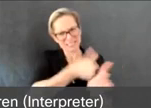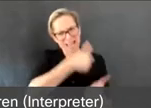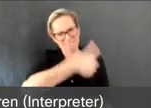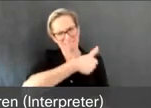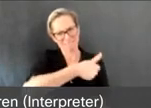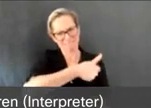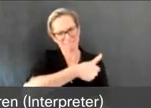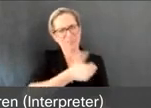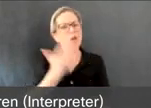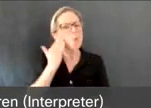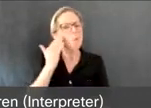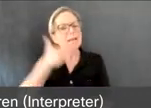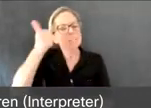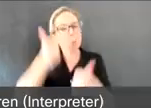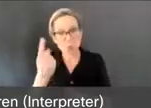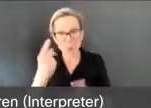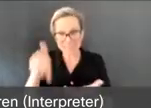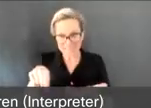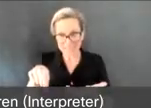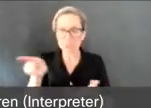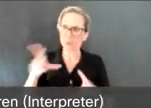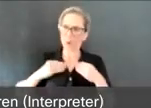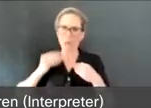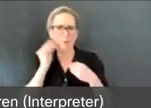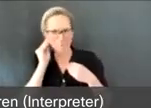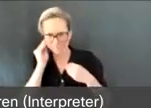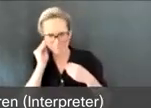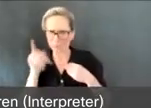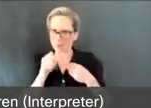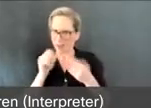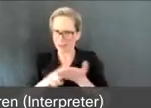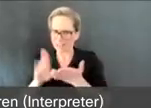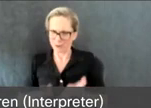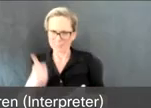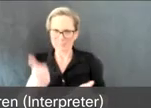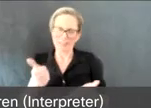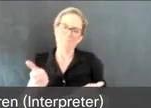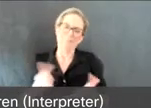they know best. You're the homeowner, you're not the contractor. So we always